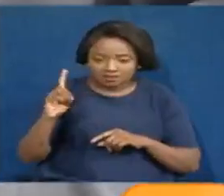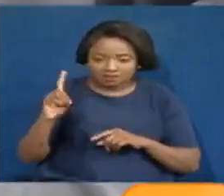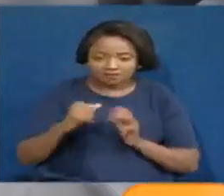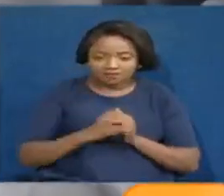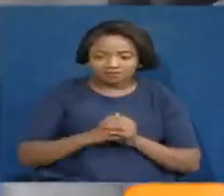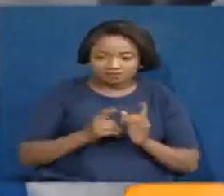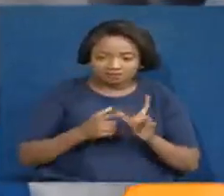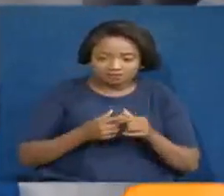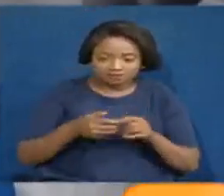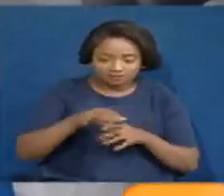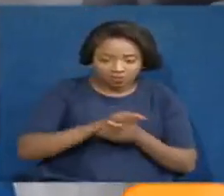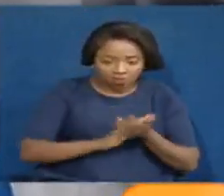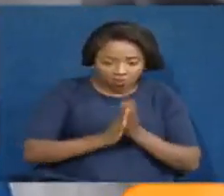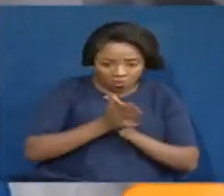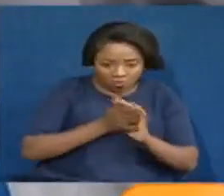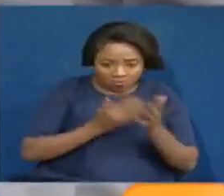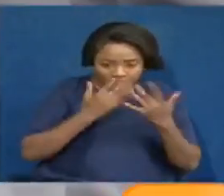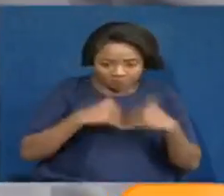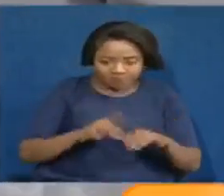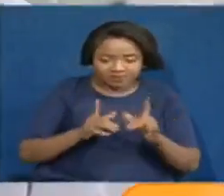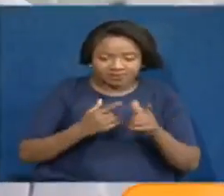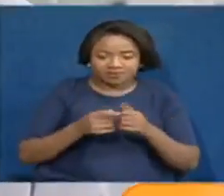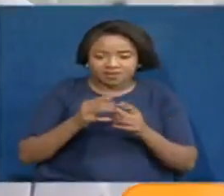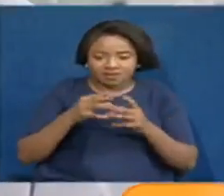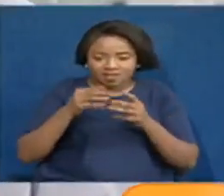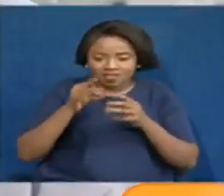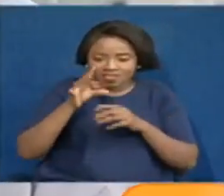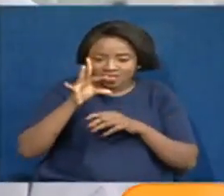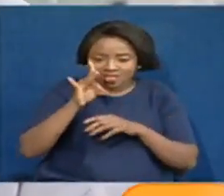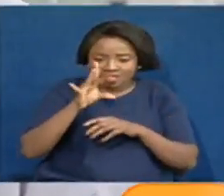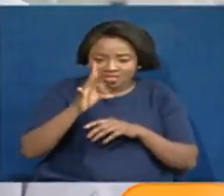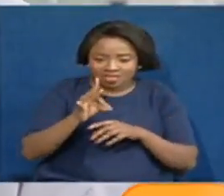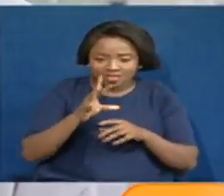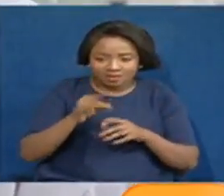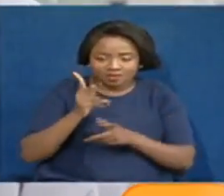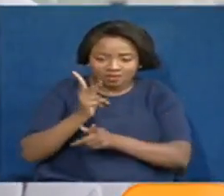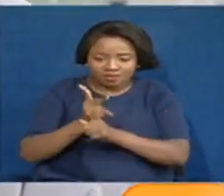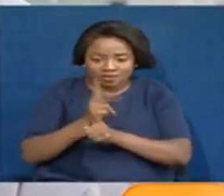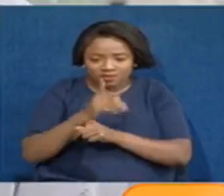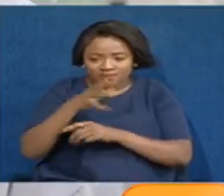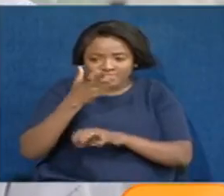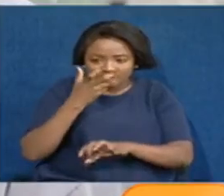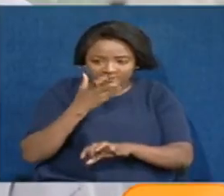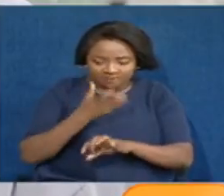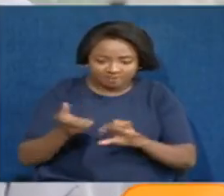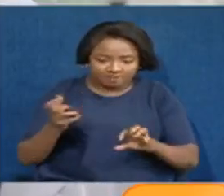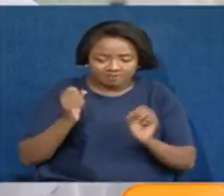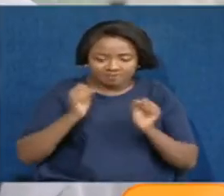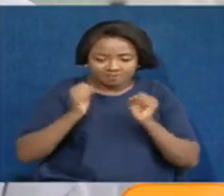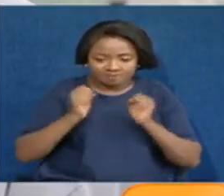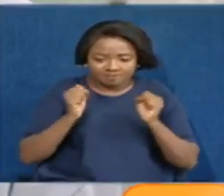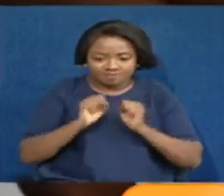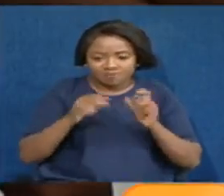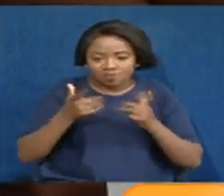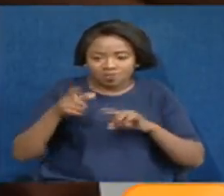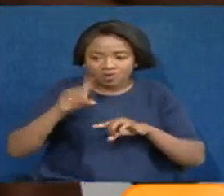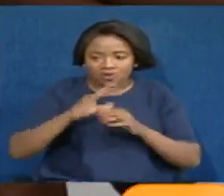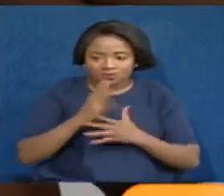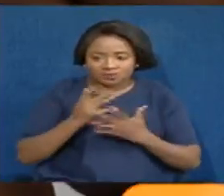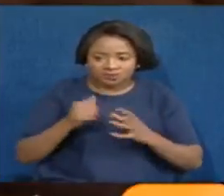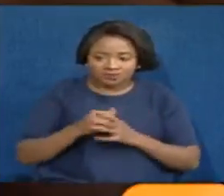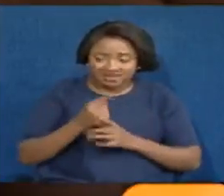them, and then from there we are able to preserve it, either by freezing or we can use a preservative.